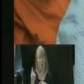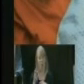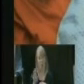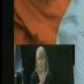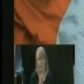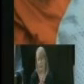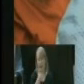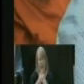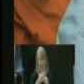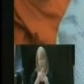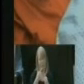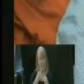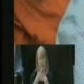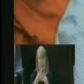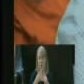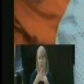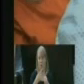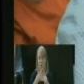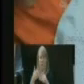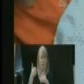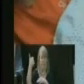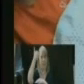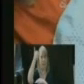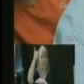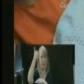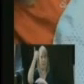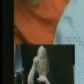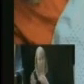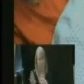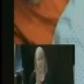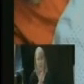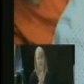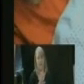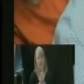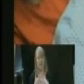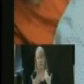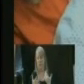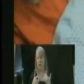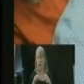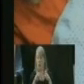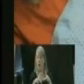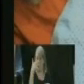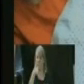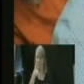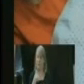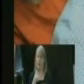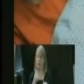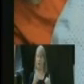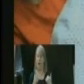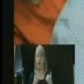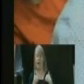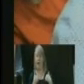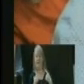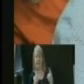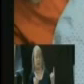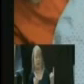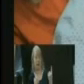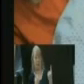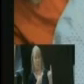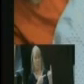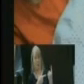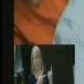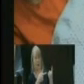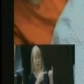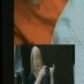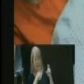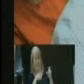Everyone from top to bottom, we're just so busy. And this was an opportunity for me to have someone give me that